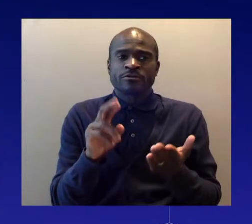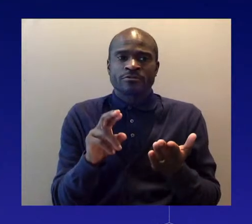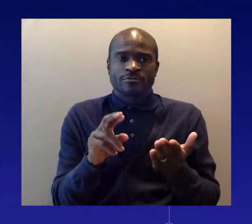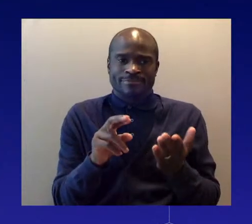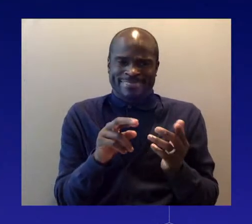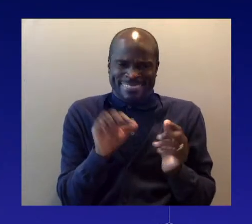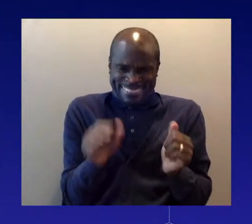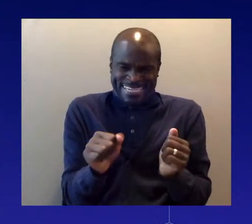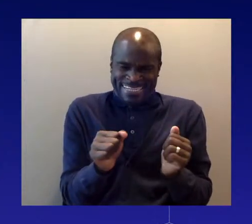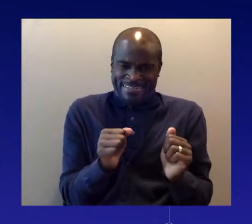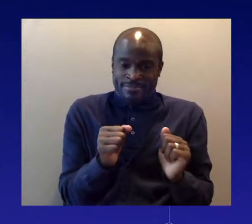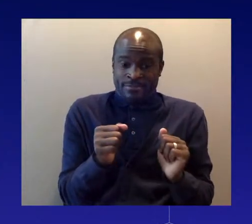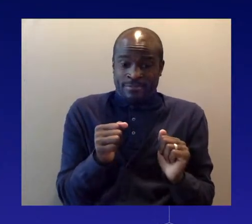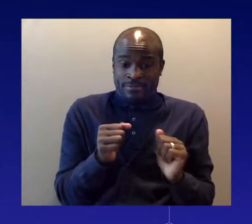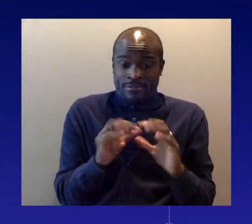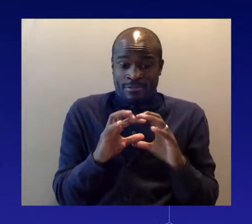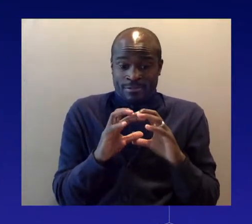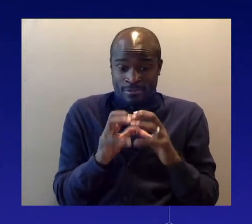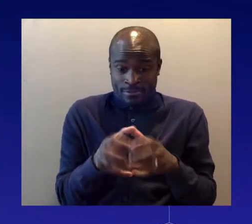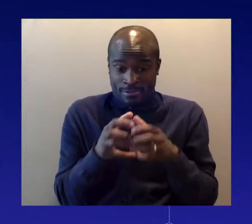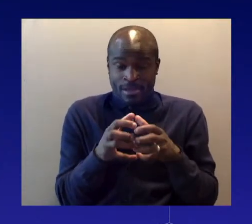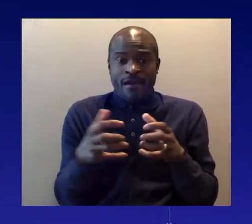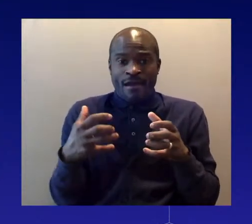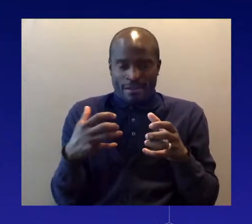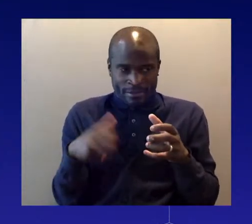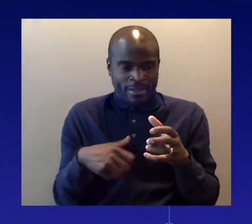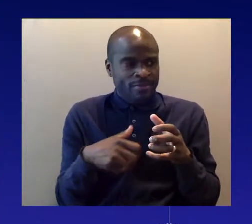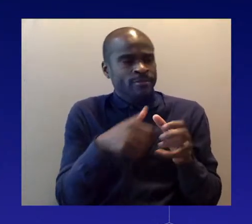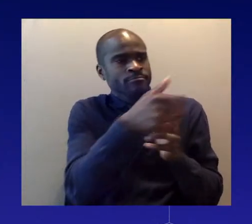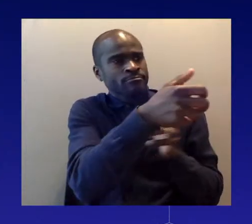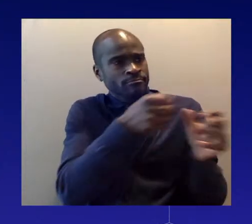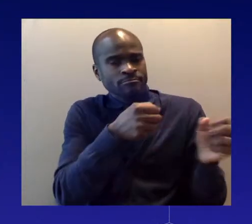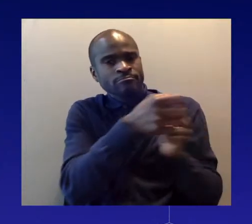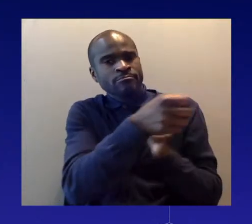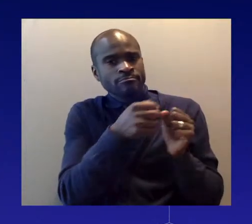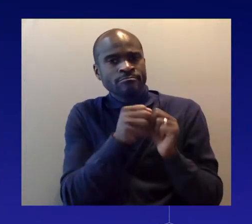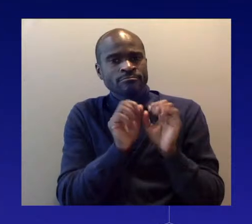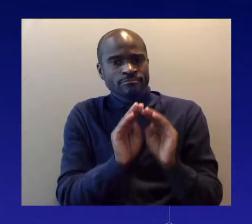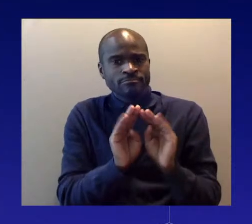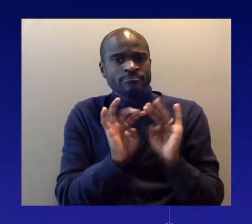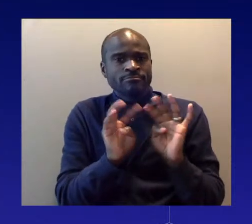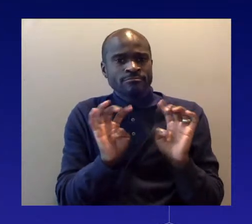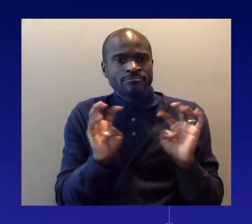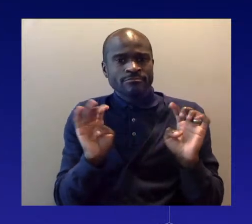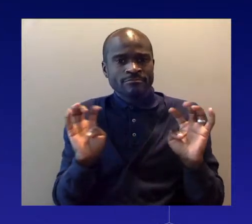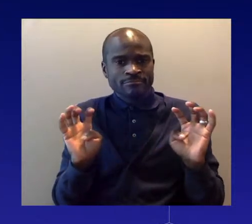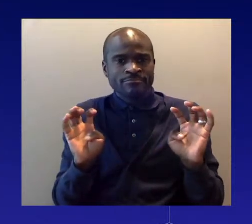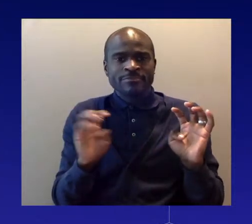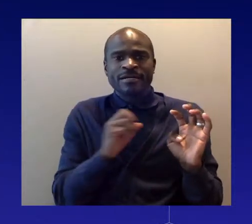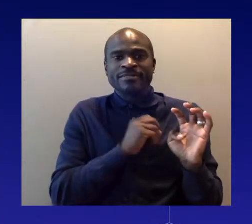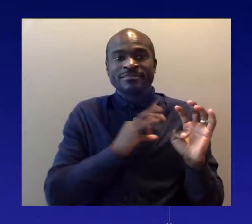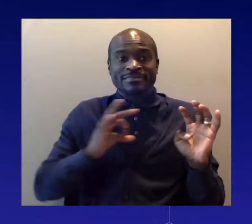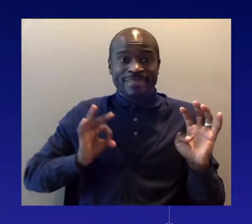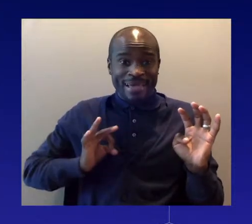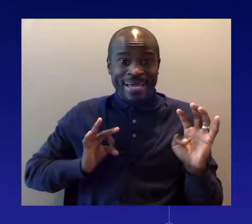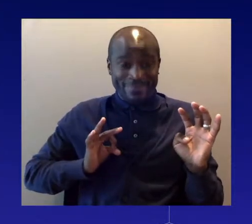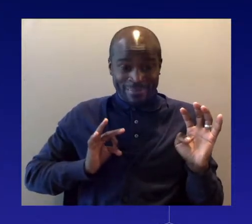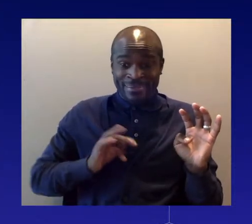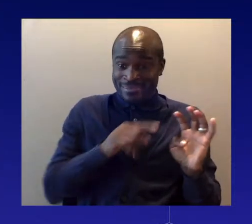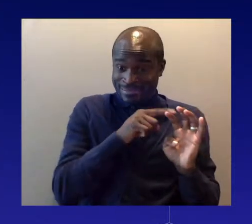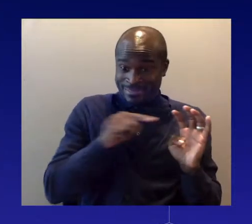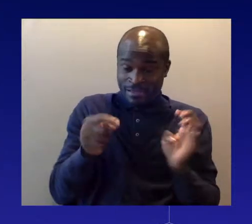invest in building the staff, building the infrastructure, building the community connections, and be compensated for those time and efforts.